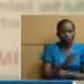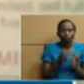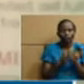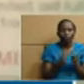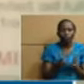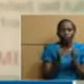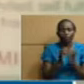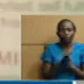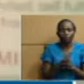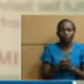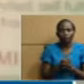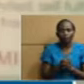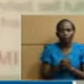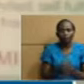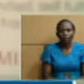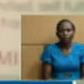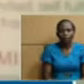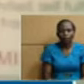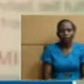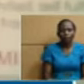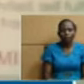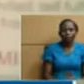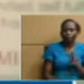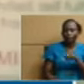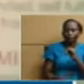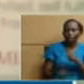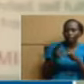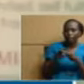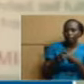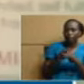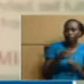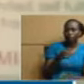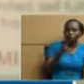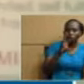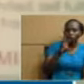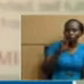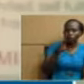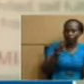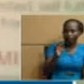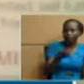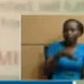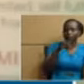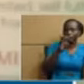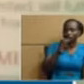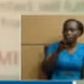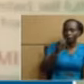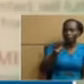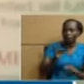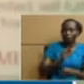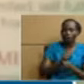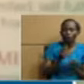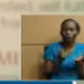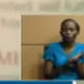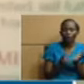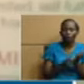our viewers. Yeah, my name is Were Wataga Emmanuel Fred. I work with Uganda Reach the